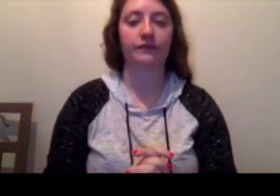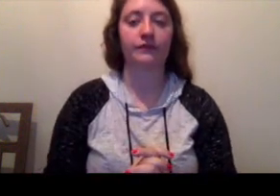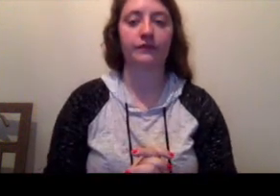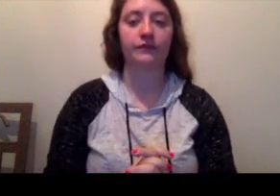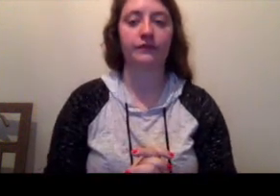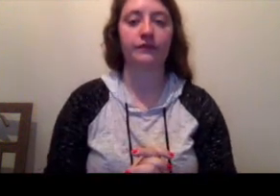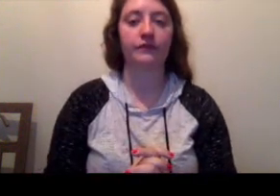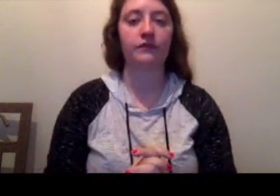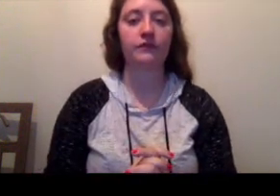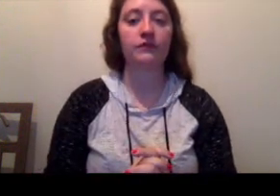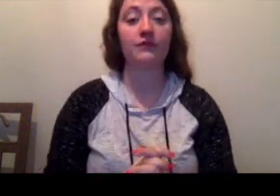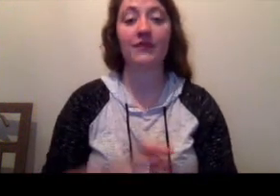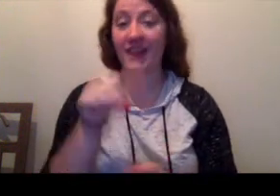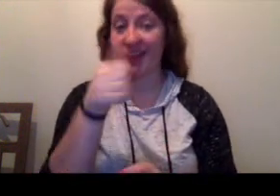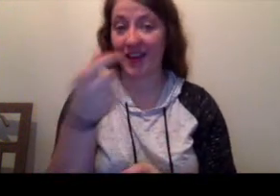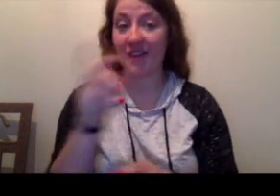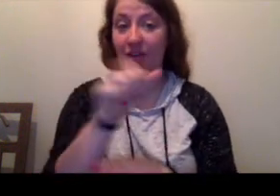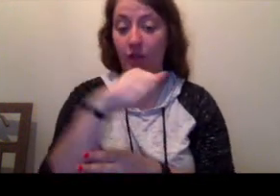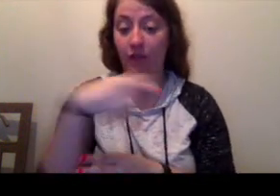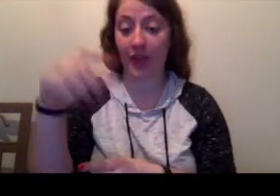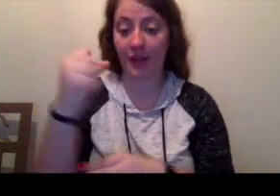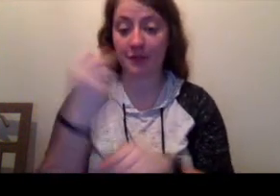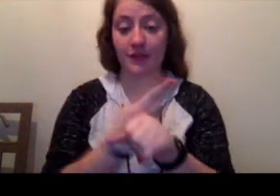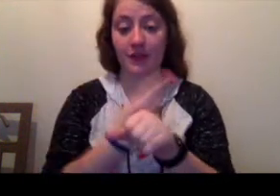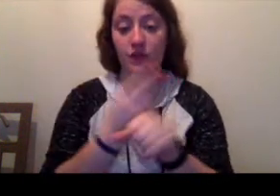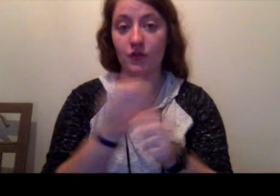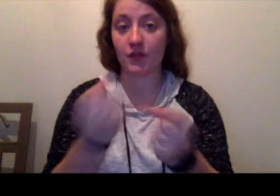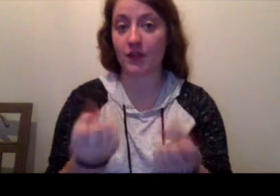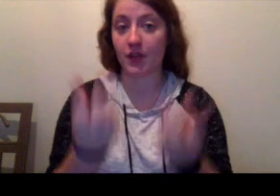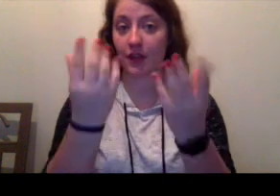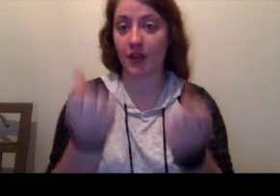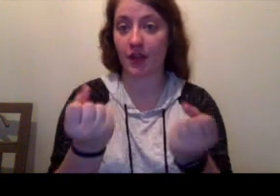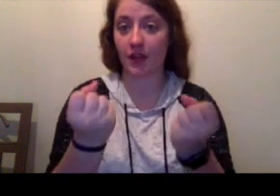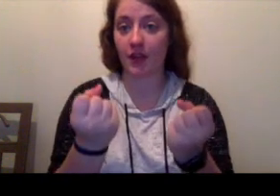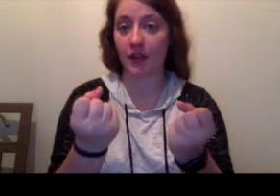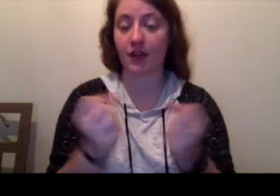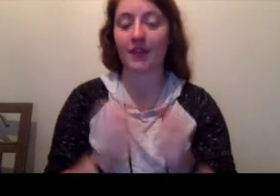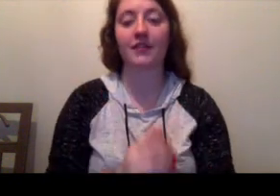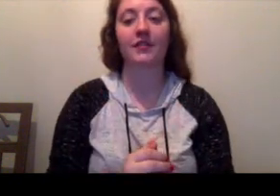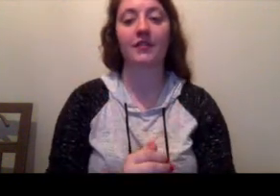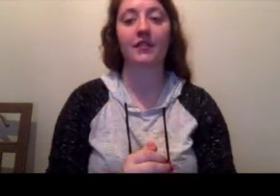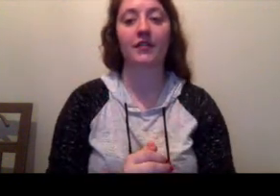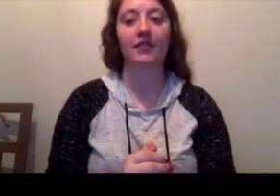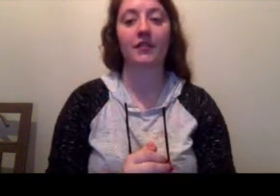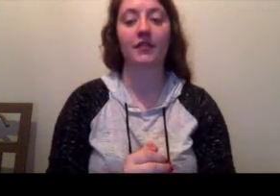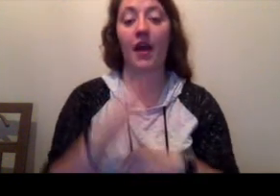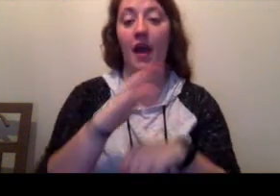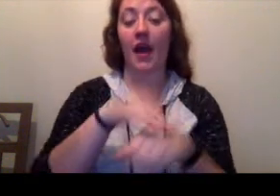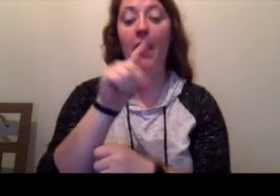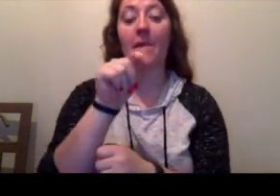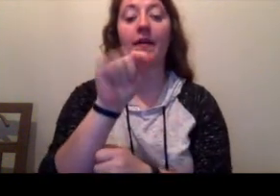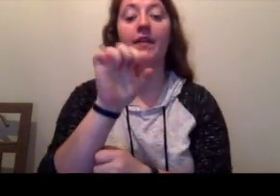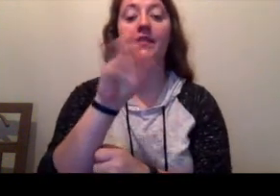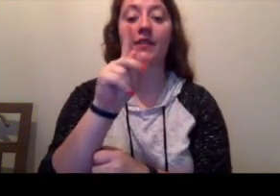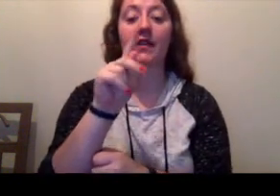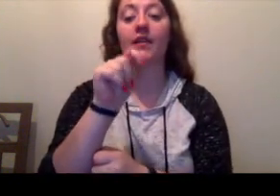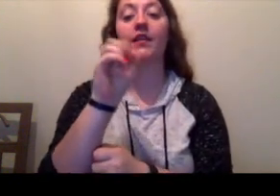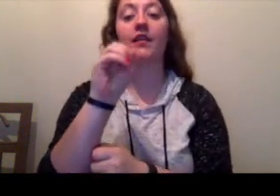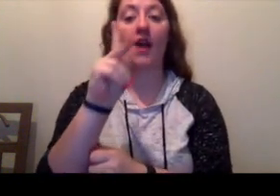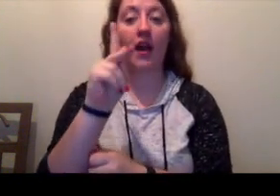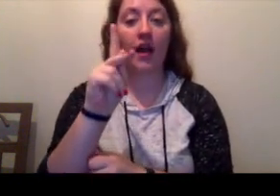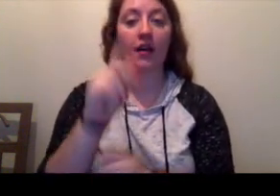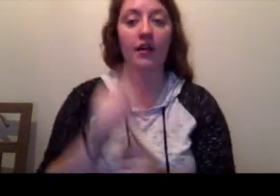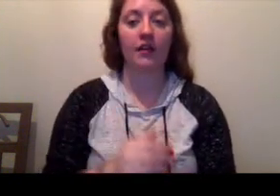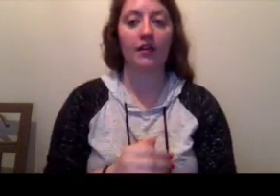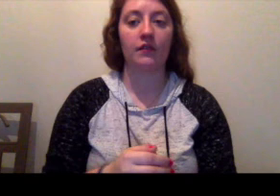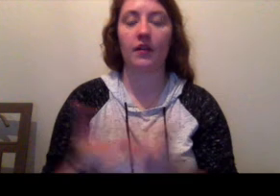And some of the apps that I use a lot, and I'm sorry, I got on the TikTok bandwagon. I'm on TikTok. Well, I don't